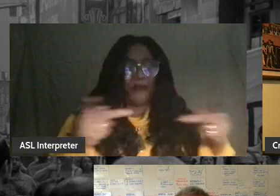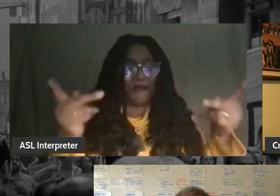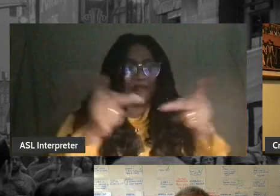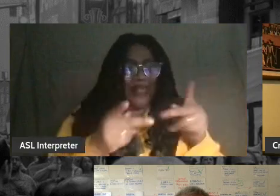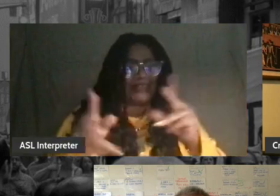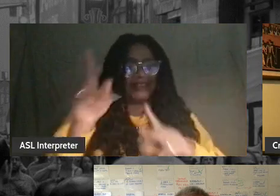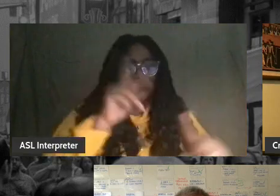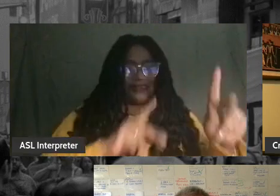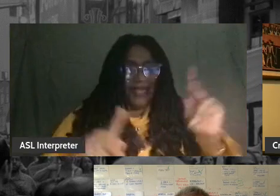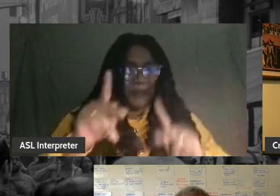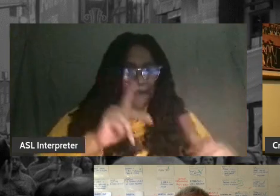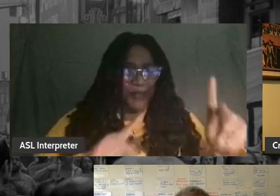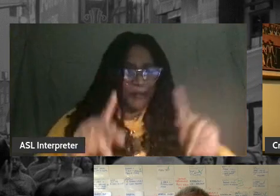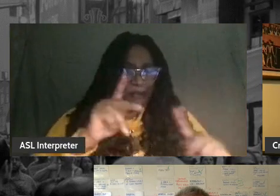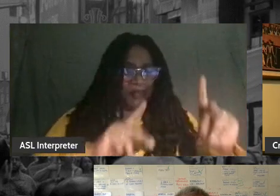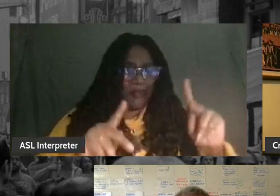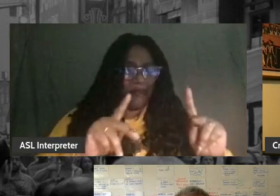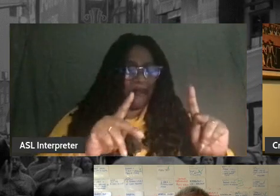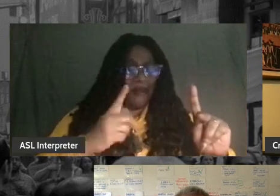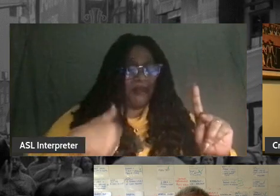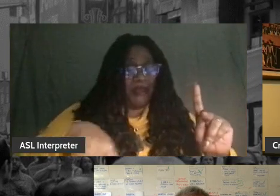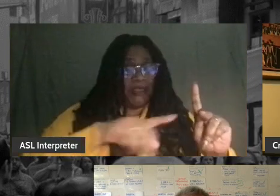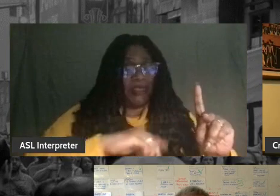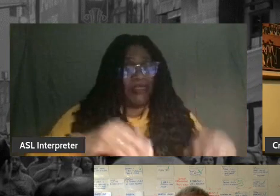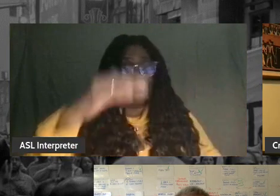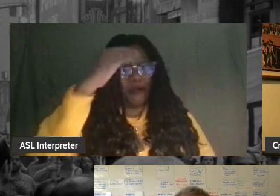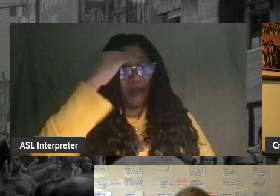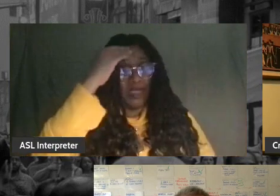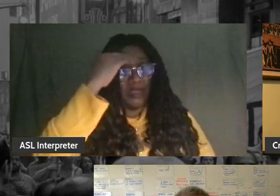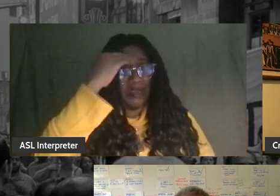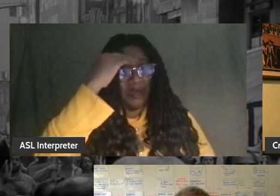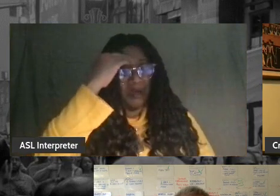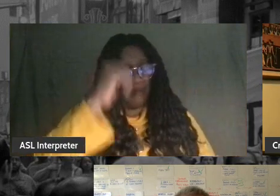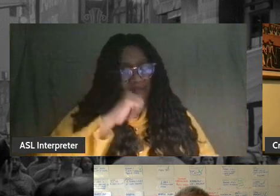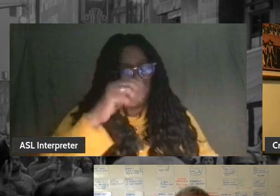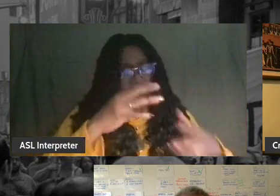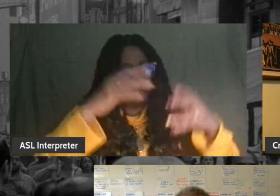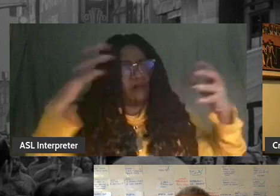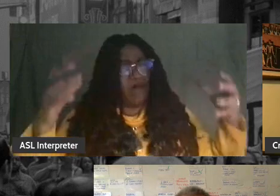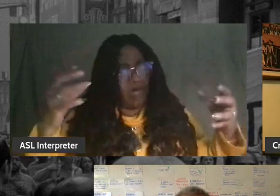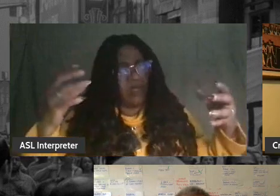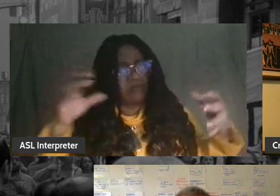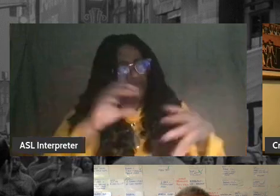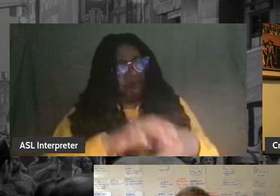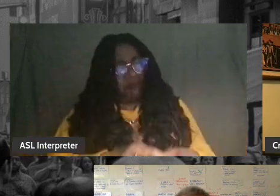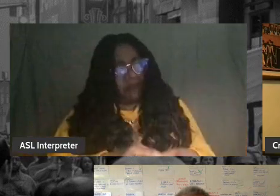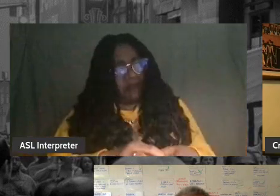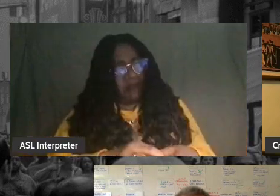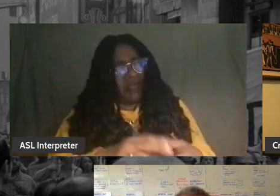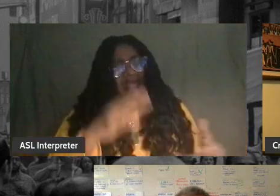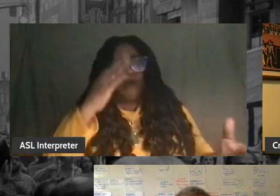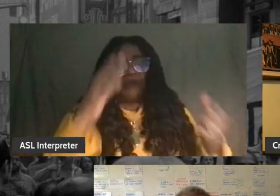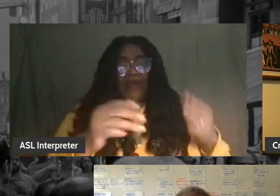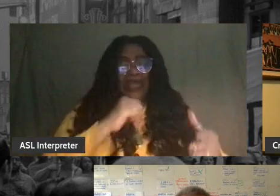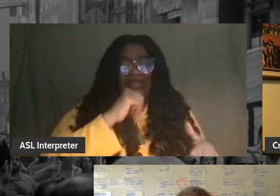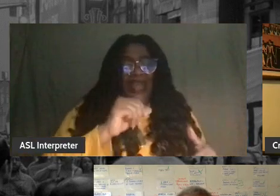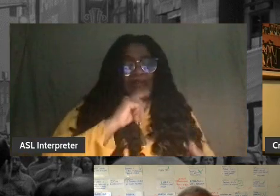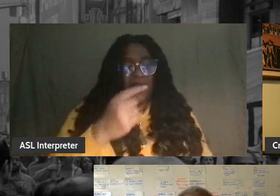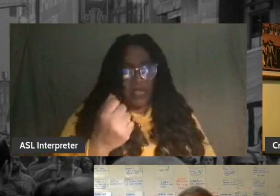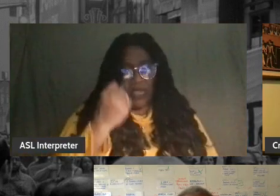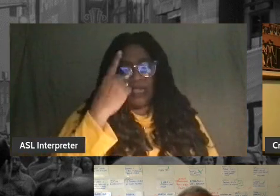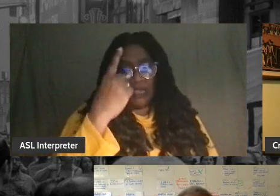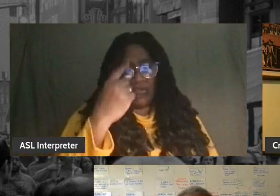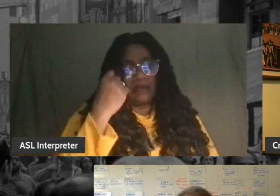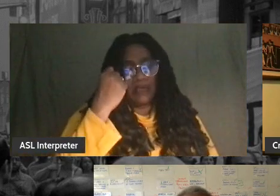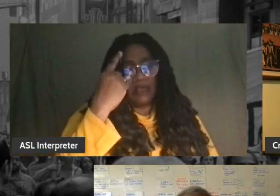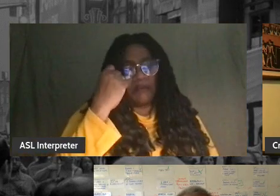people that we know less about, and that we might not necessarily be empathetic with if we didn't know